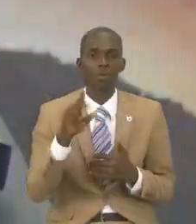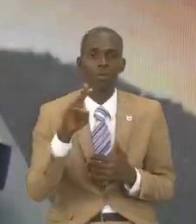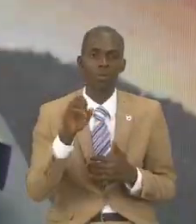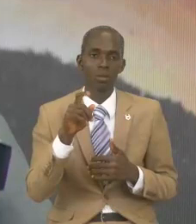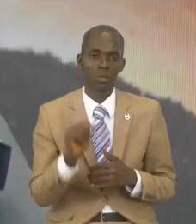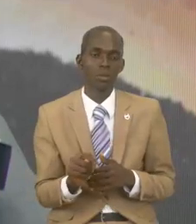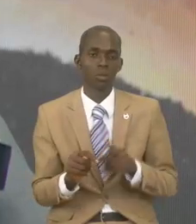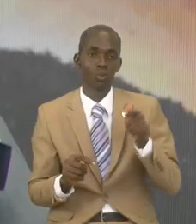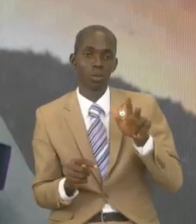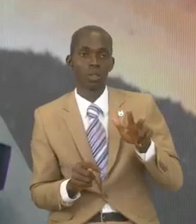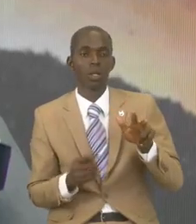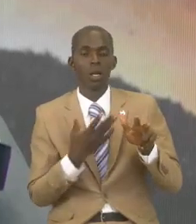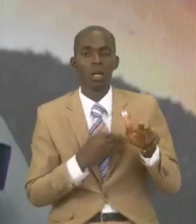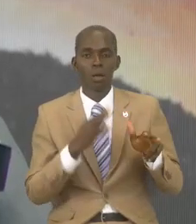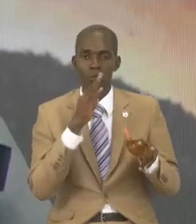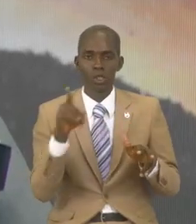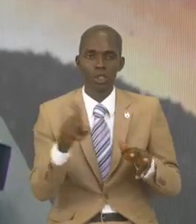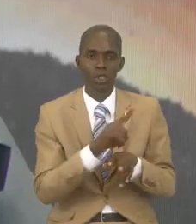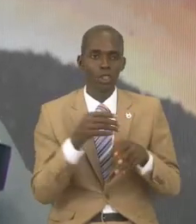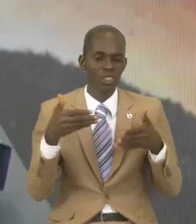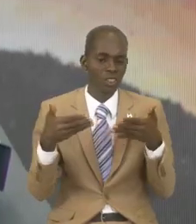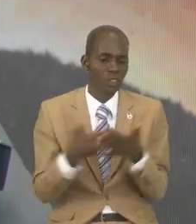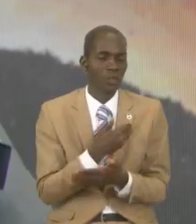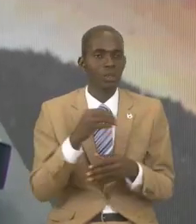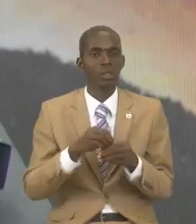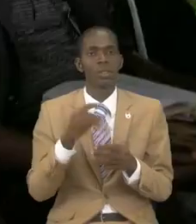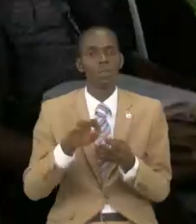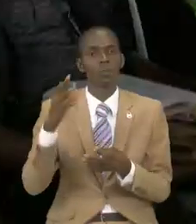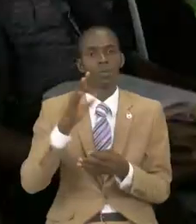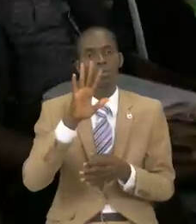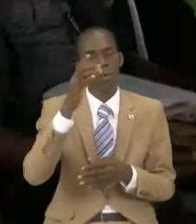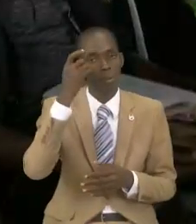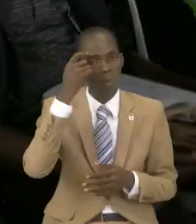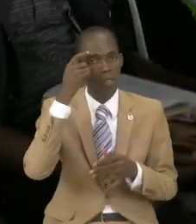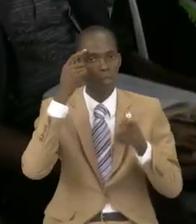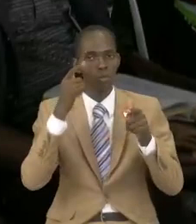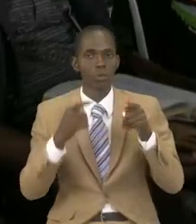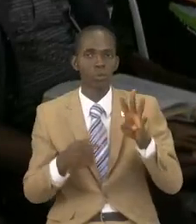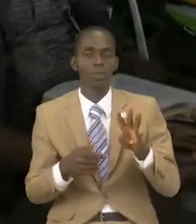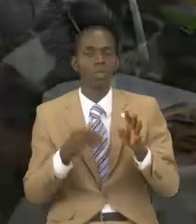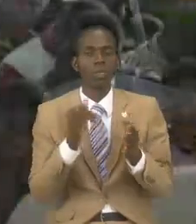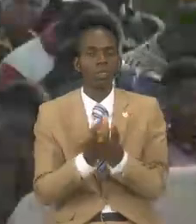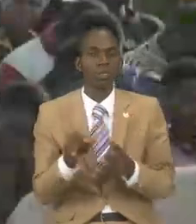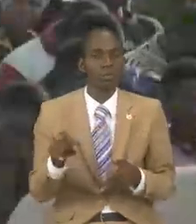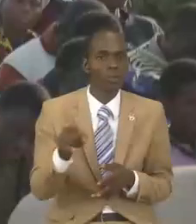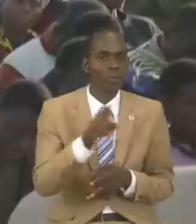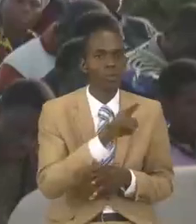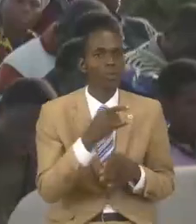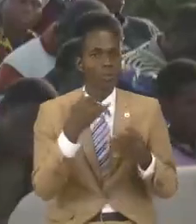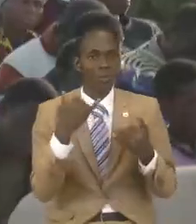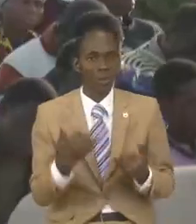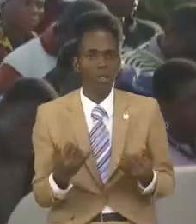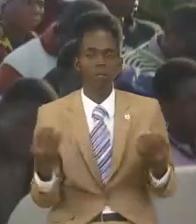renewed in the spirit of your mind. Verse 24, that ye put